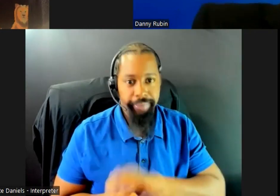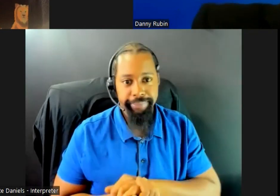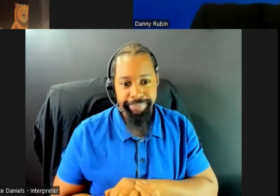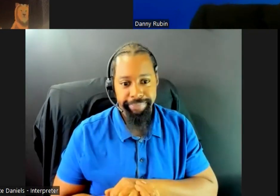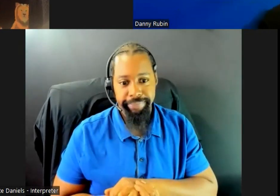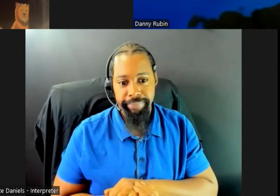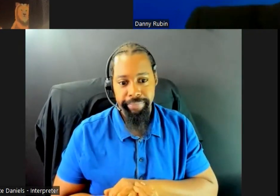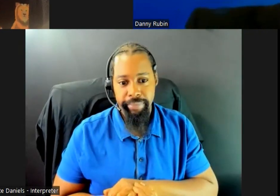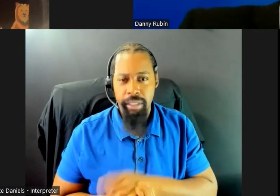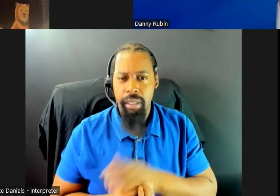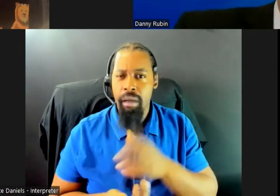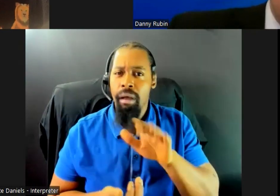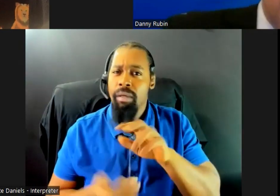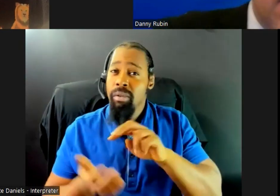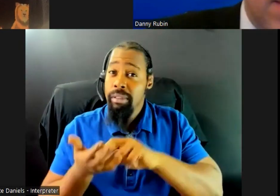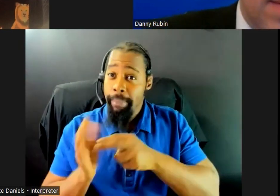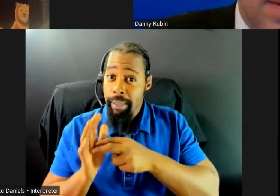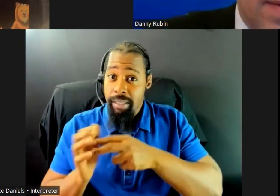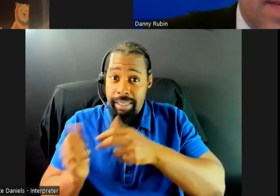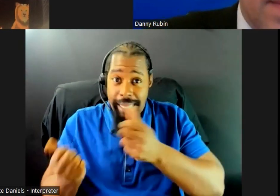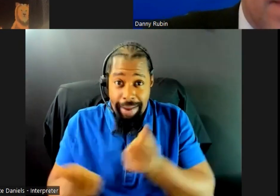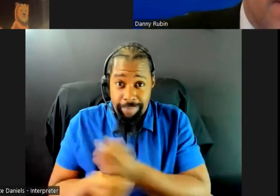the customer? Is that how it happens?